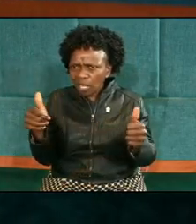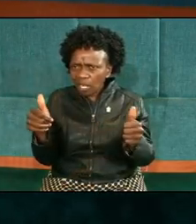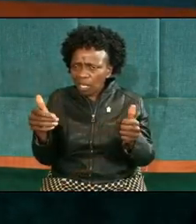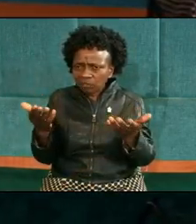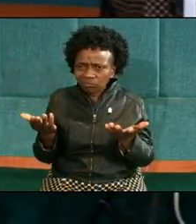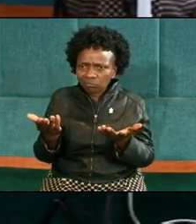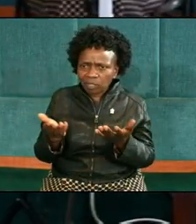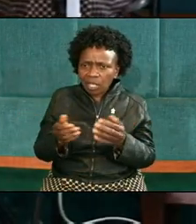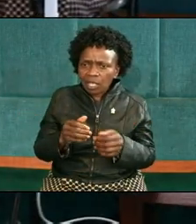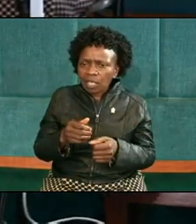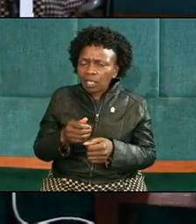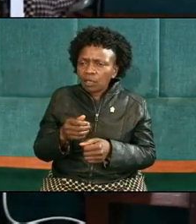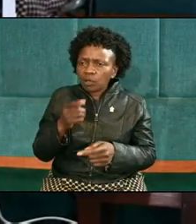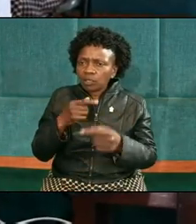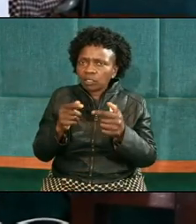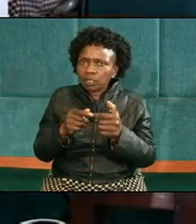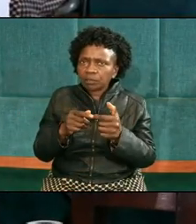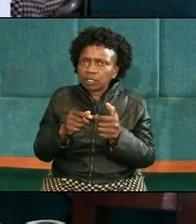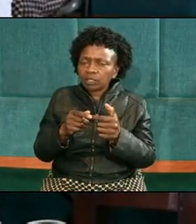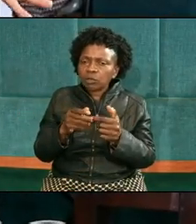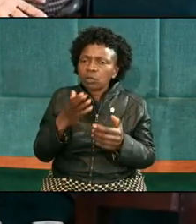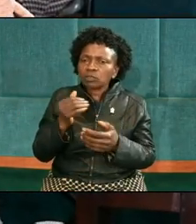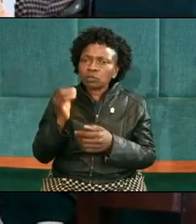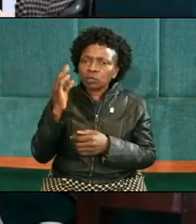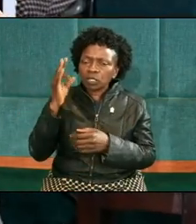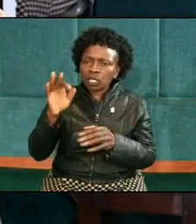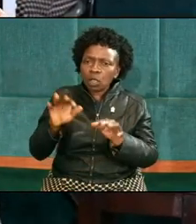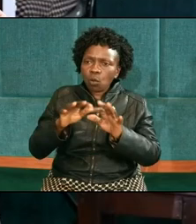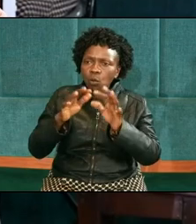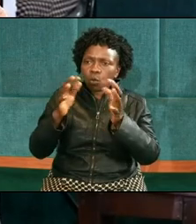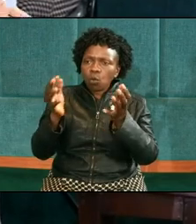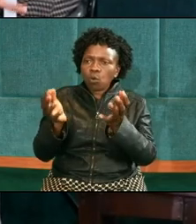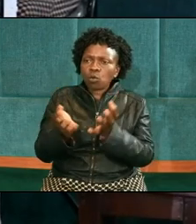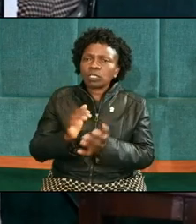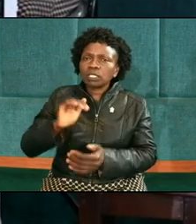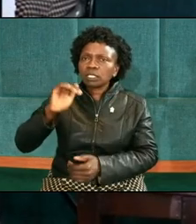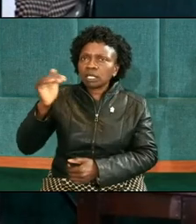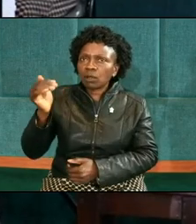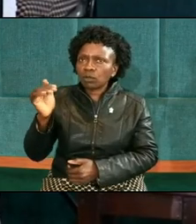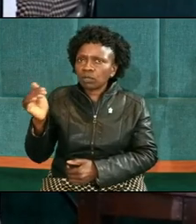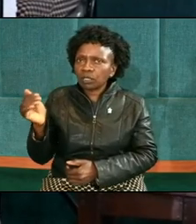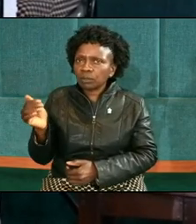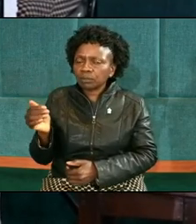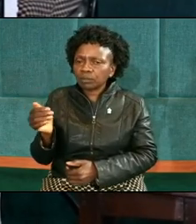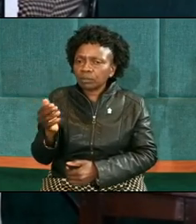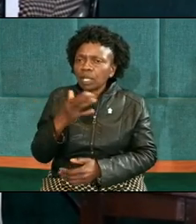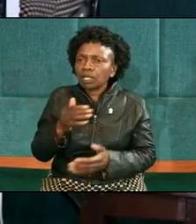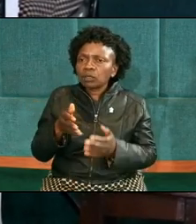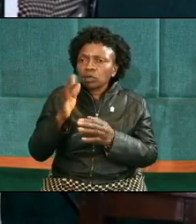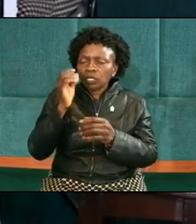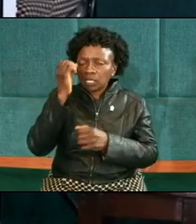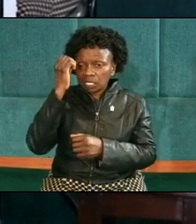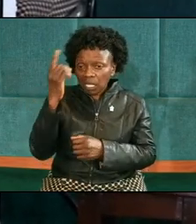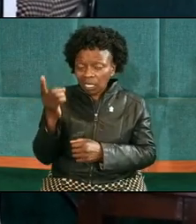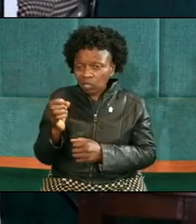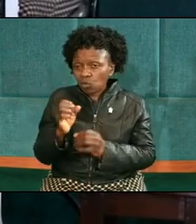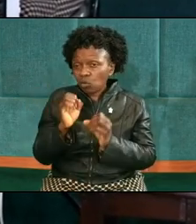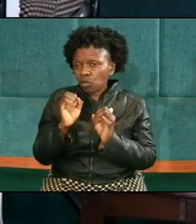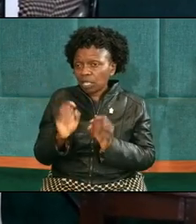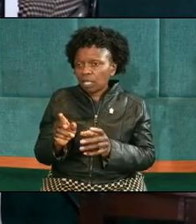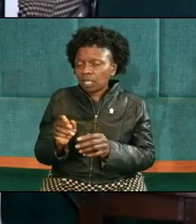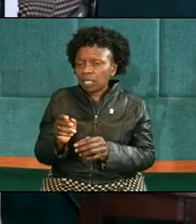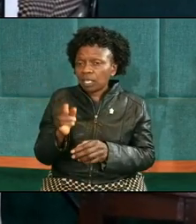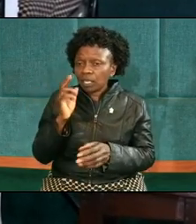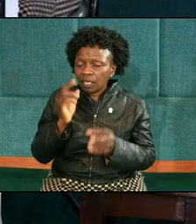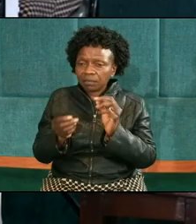eventually went to Nineveh, preached, and the whole town repented. And God decided, okay, since they